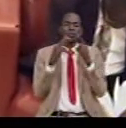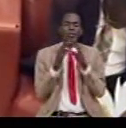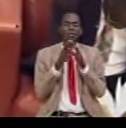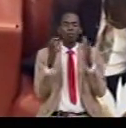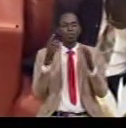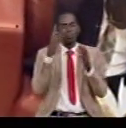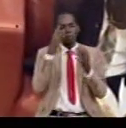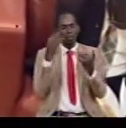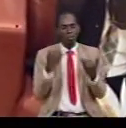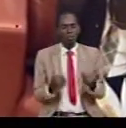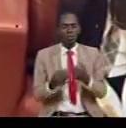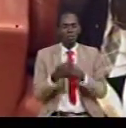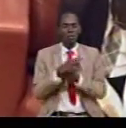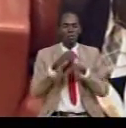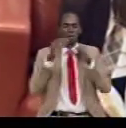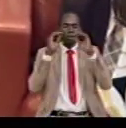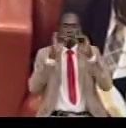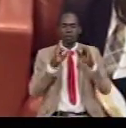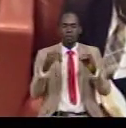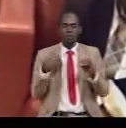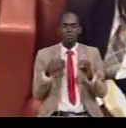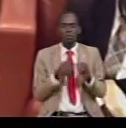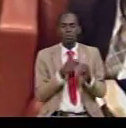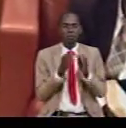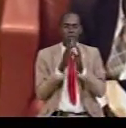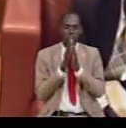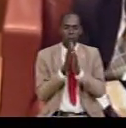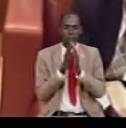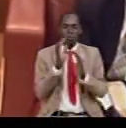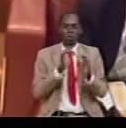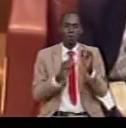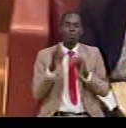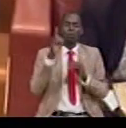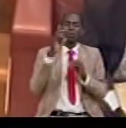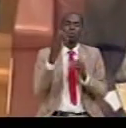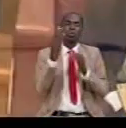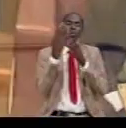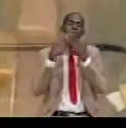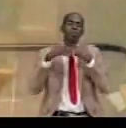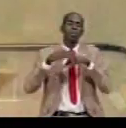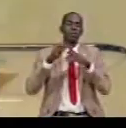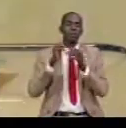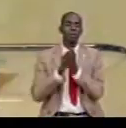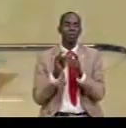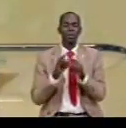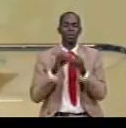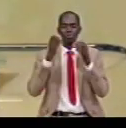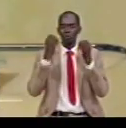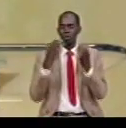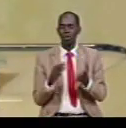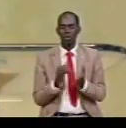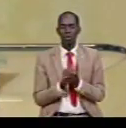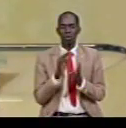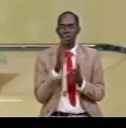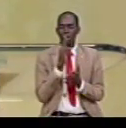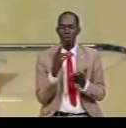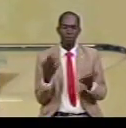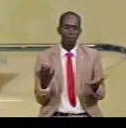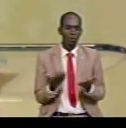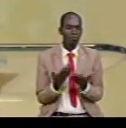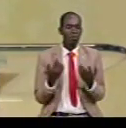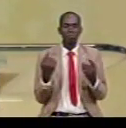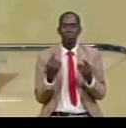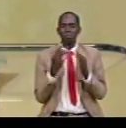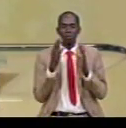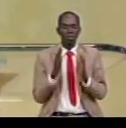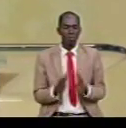morning. We ask you, God in heaven, as many here that are sinners and they have seen the danger, the terrible things in yielding to